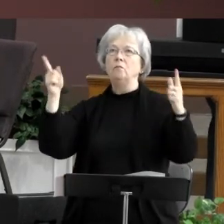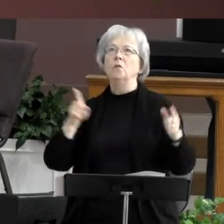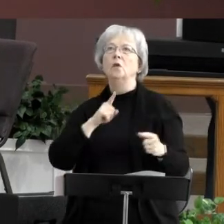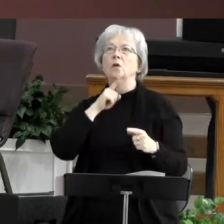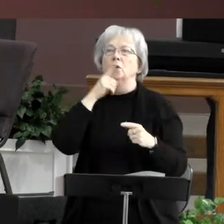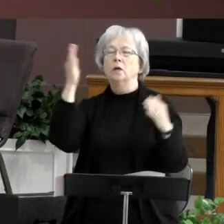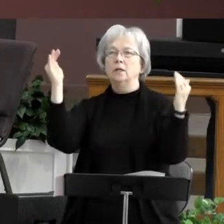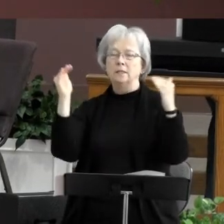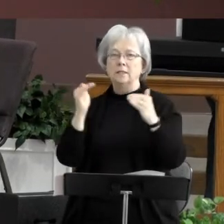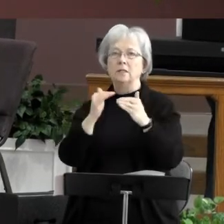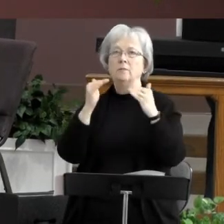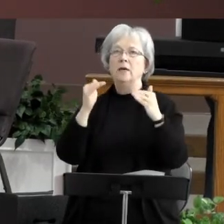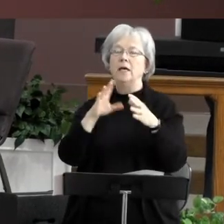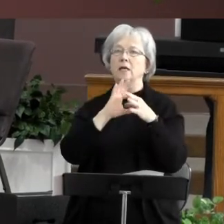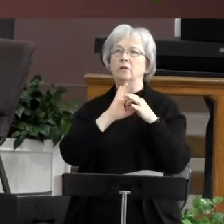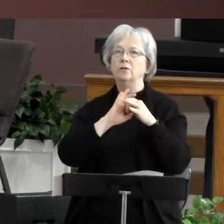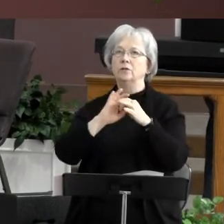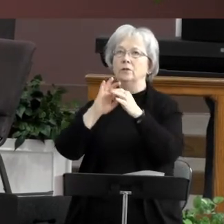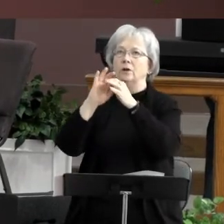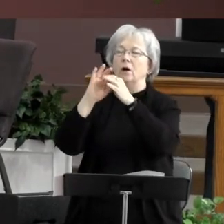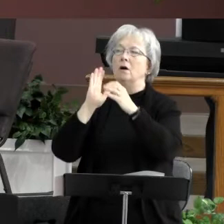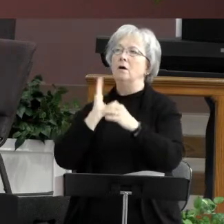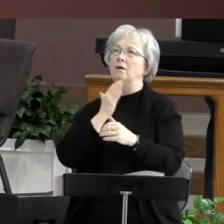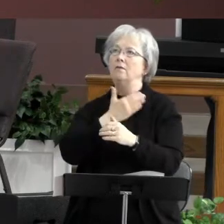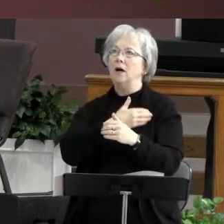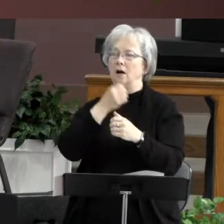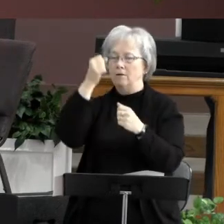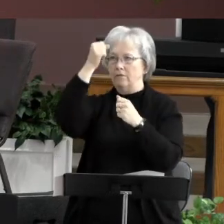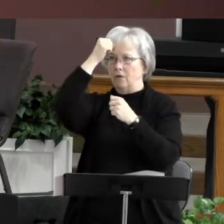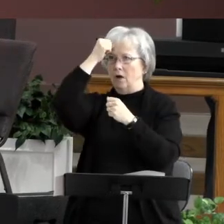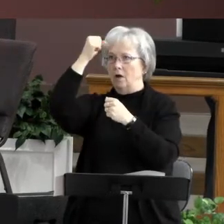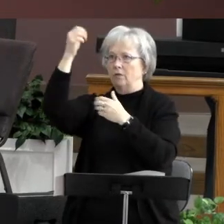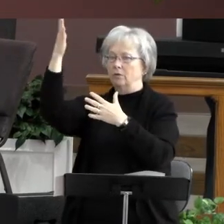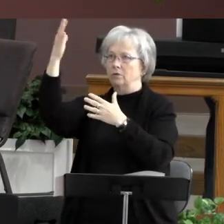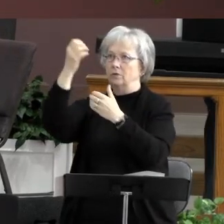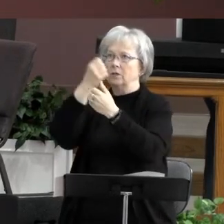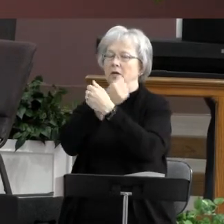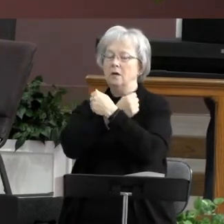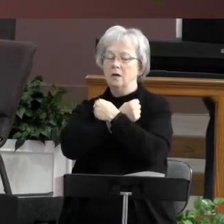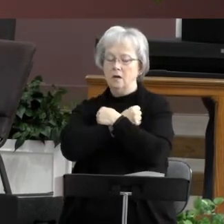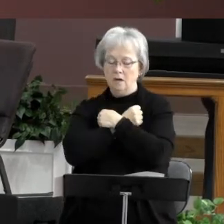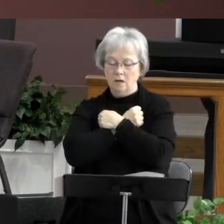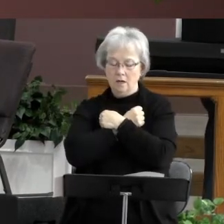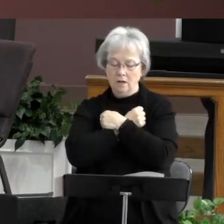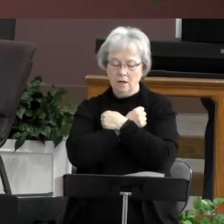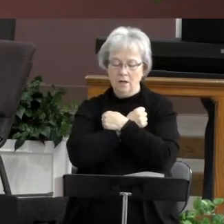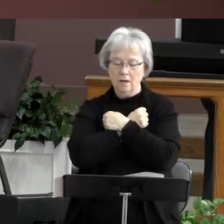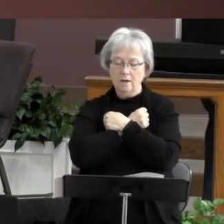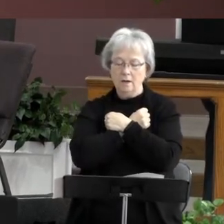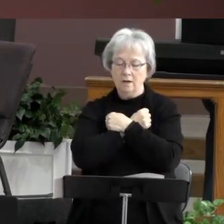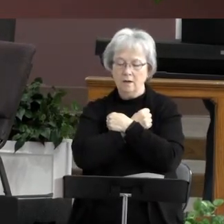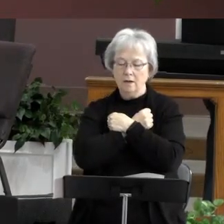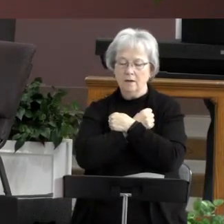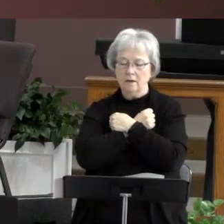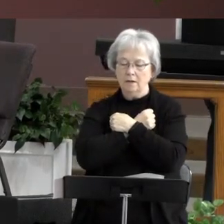love. Great is the measure of our Father's